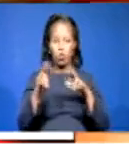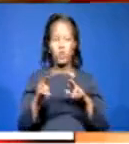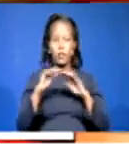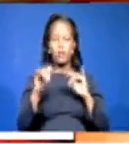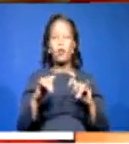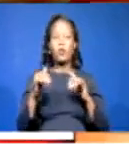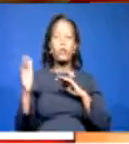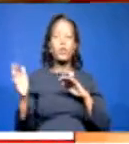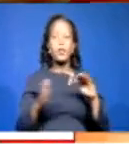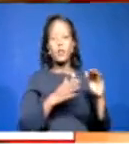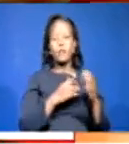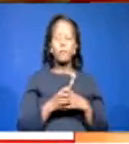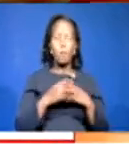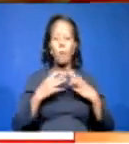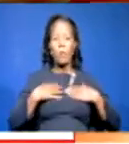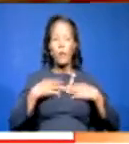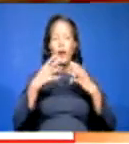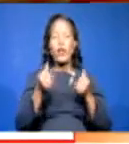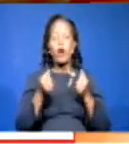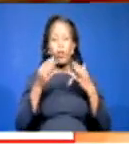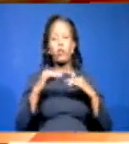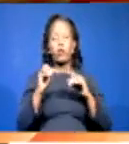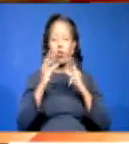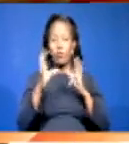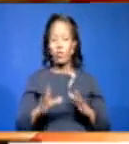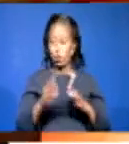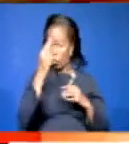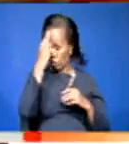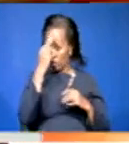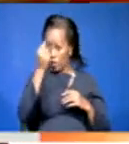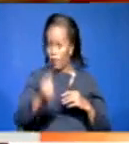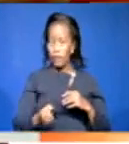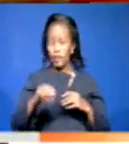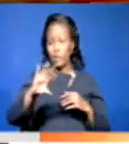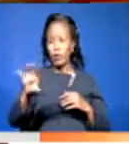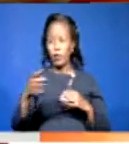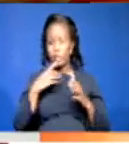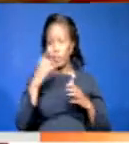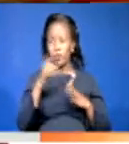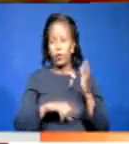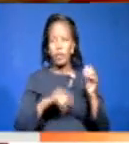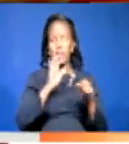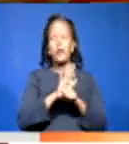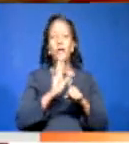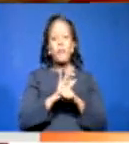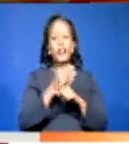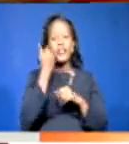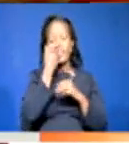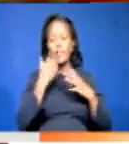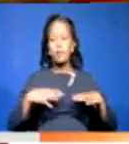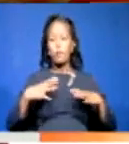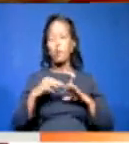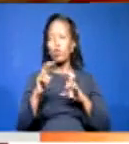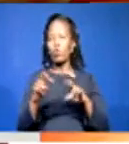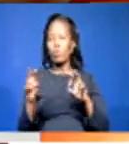Moving on, health officials from Kajiado County have stated the increase of patients in search of better treatment, especially